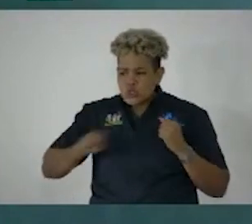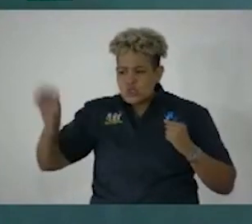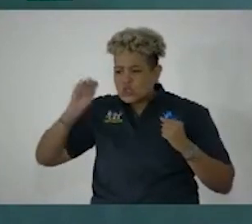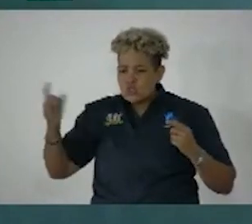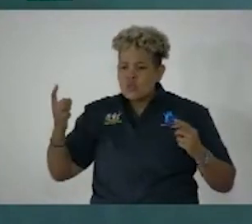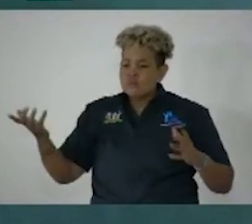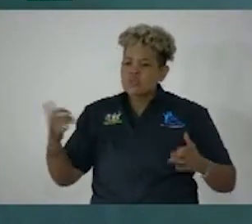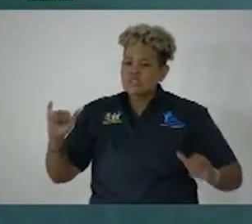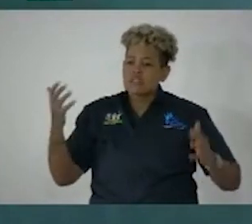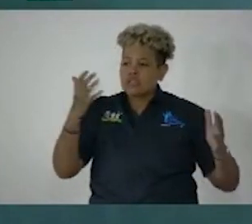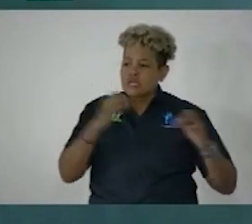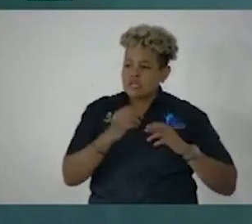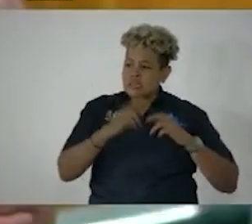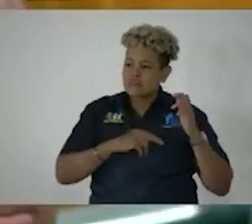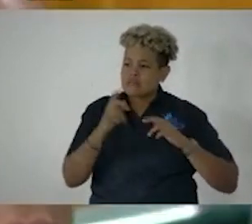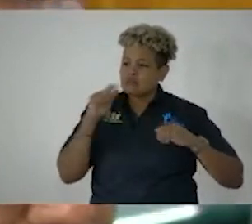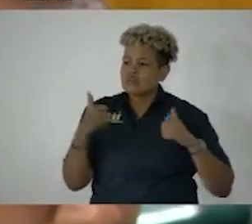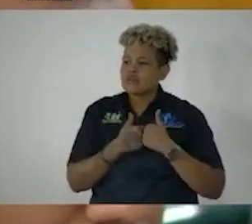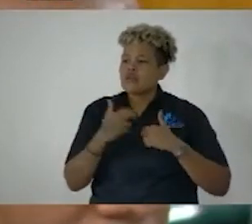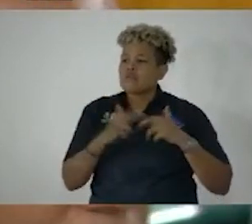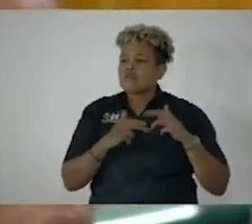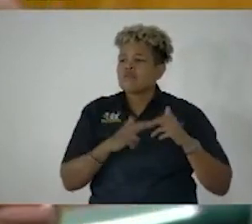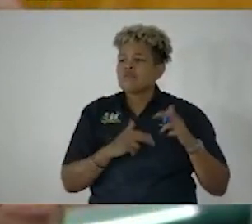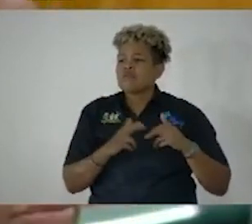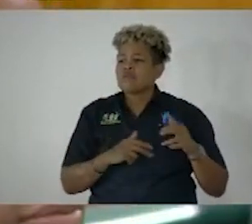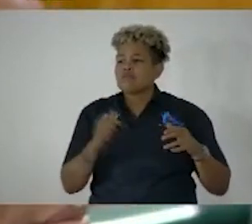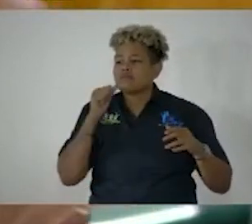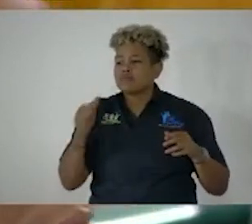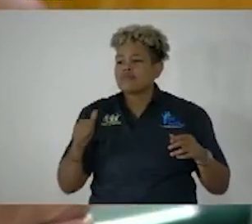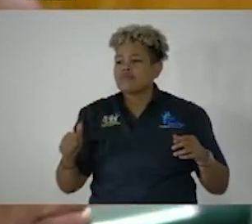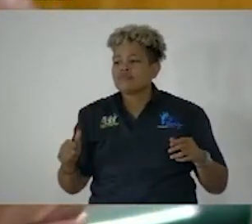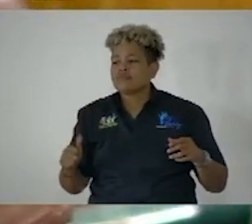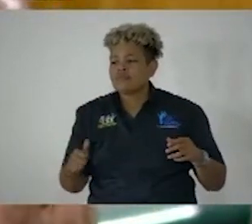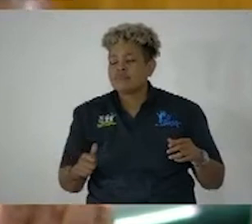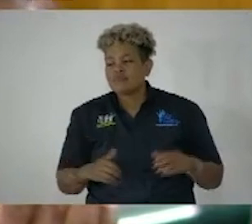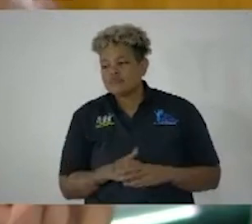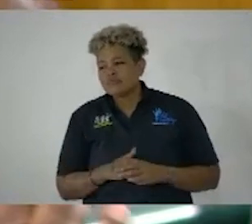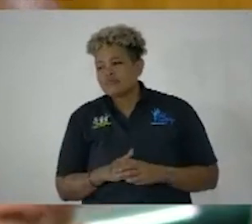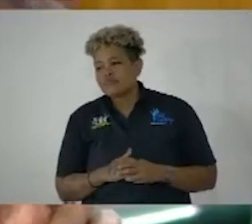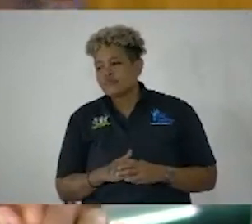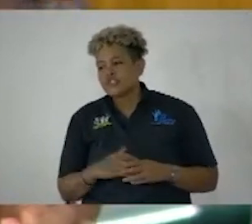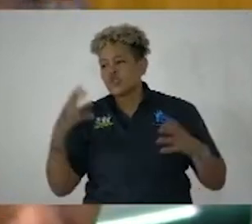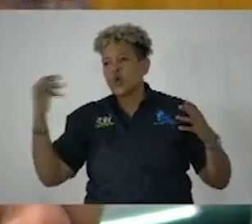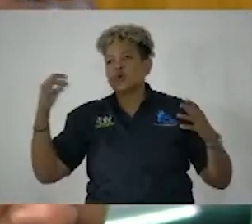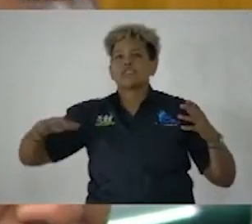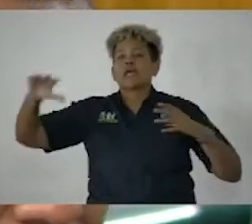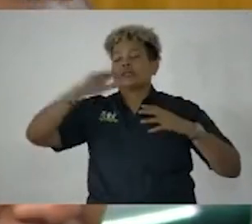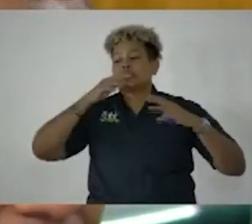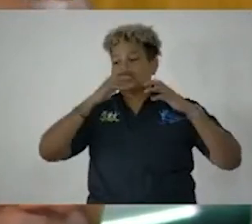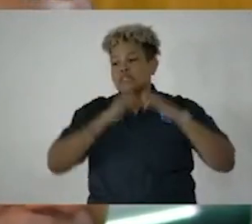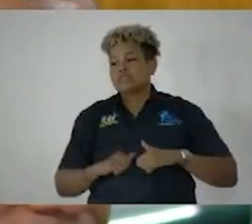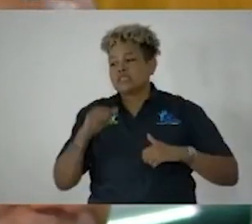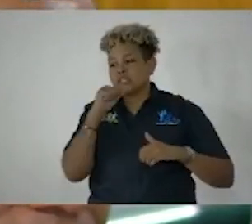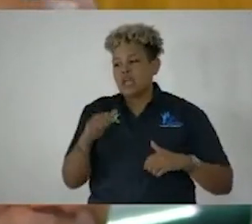or whether they are still in the building? So the challenge with the building is not, the facade is what has deteriorated. It is not